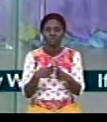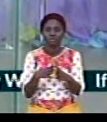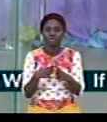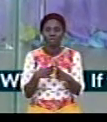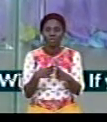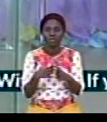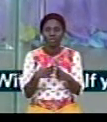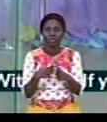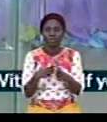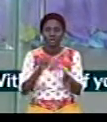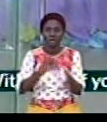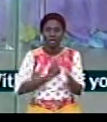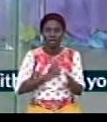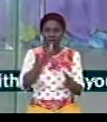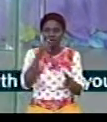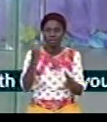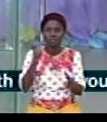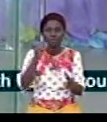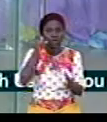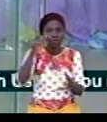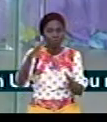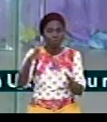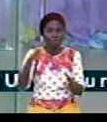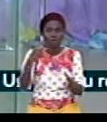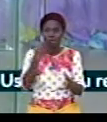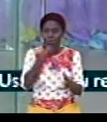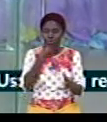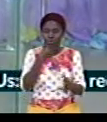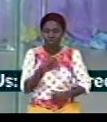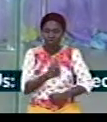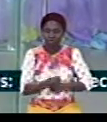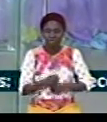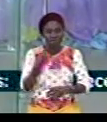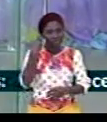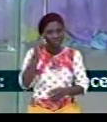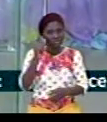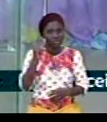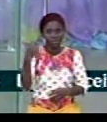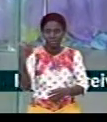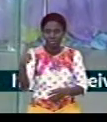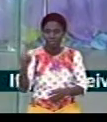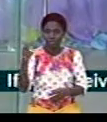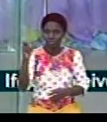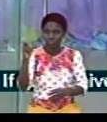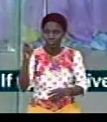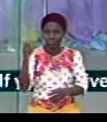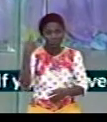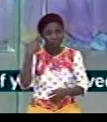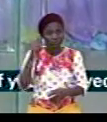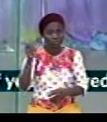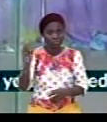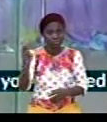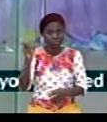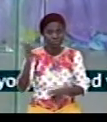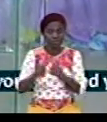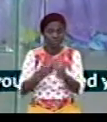I am a woman who has suffered for 12 years, affliction from one sickness to